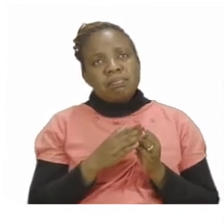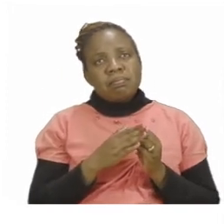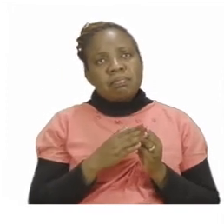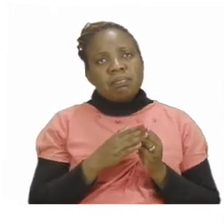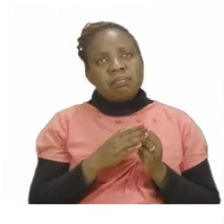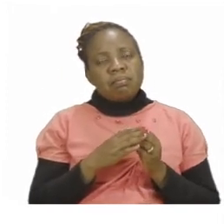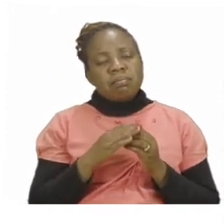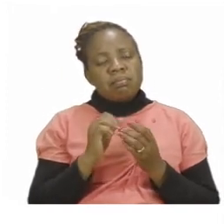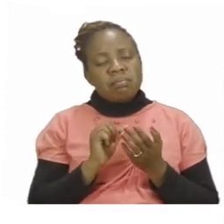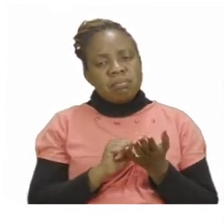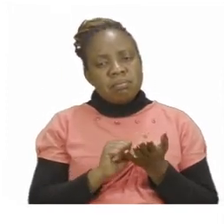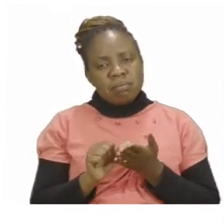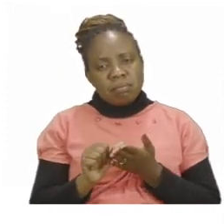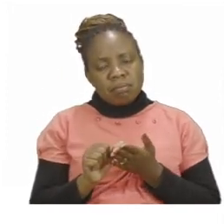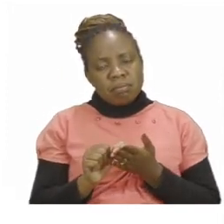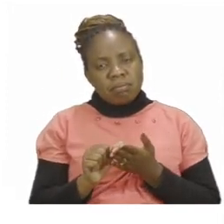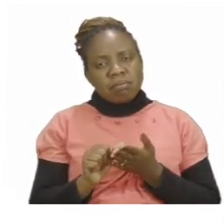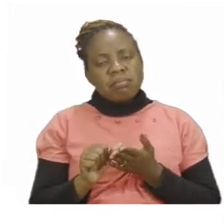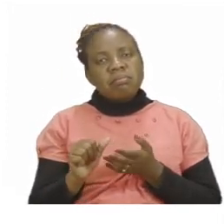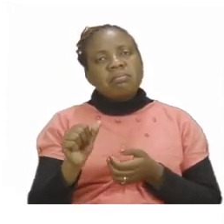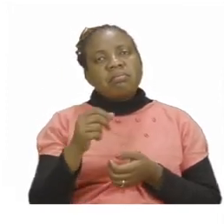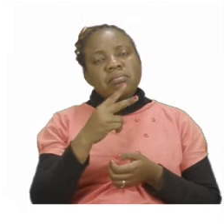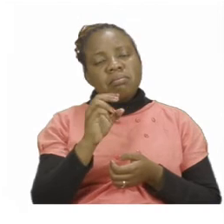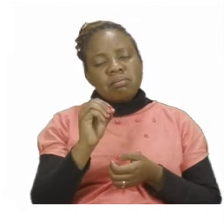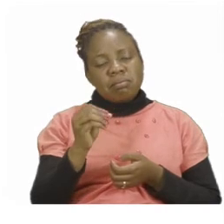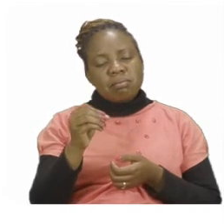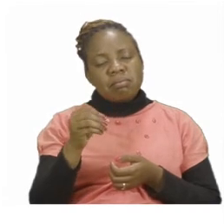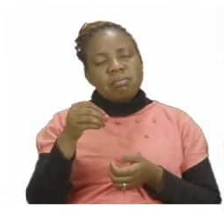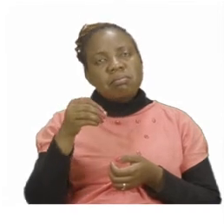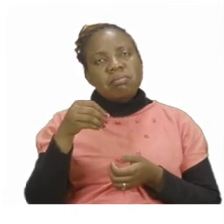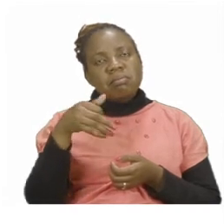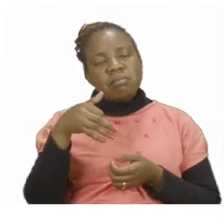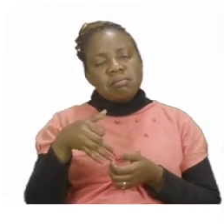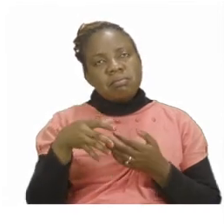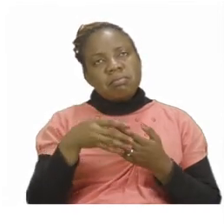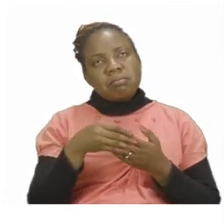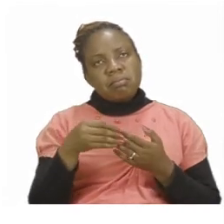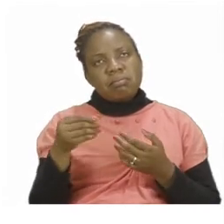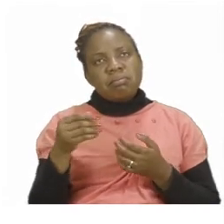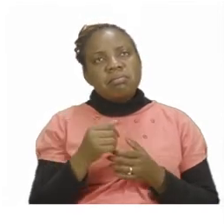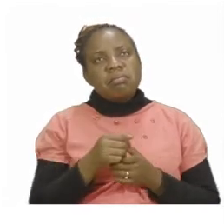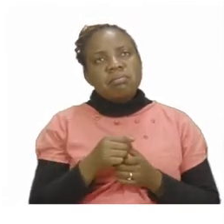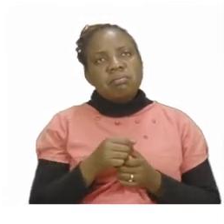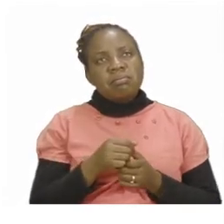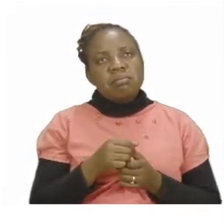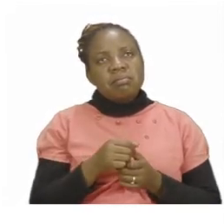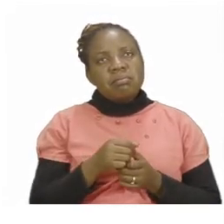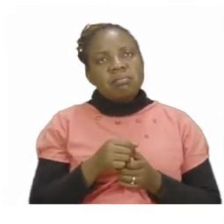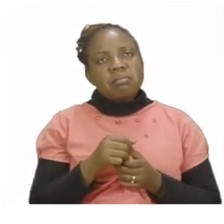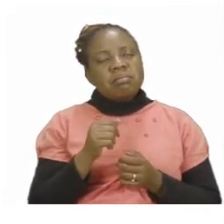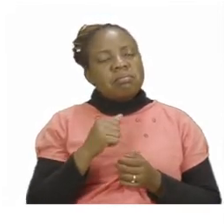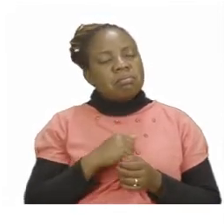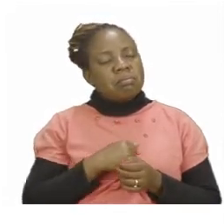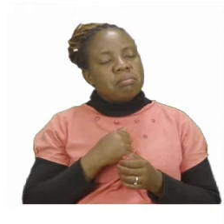with a 20 Namibian dollar note. I bought a loaf of bread and paid with a